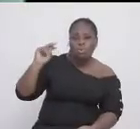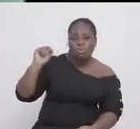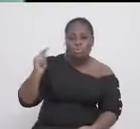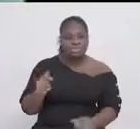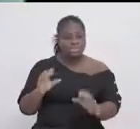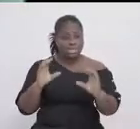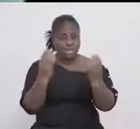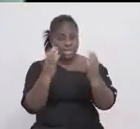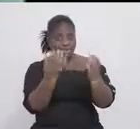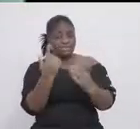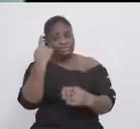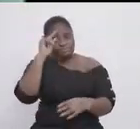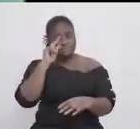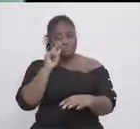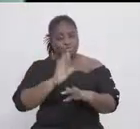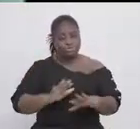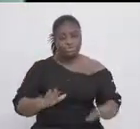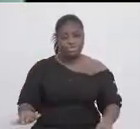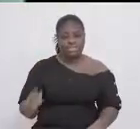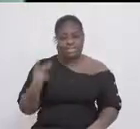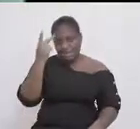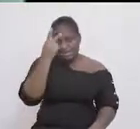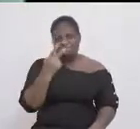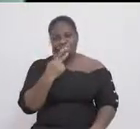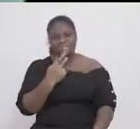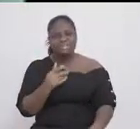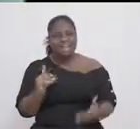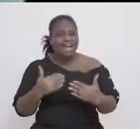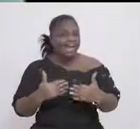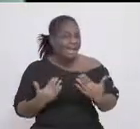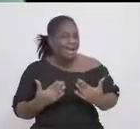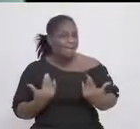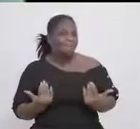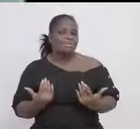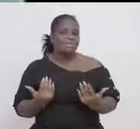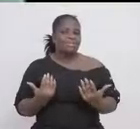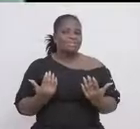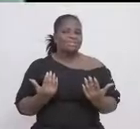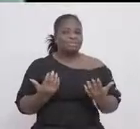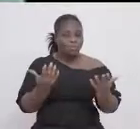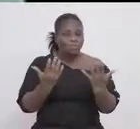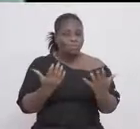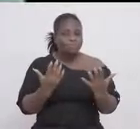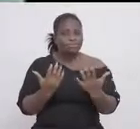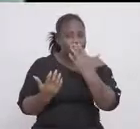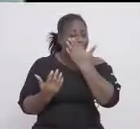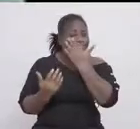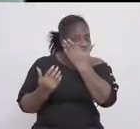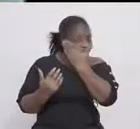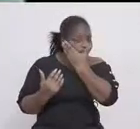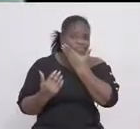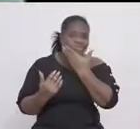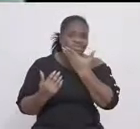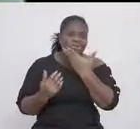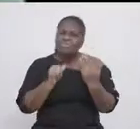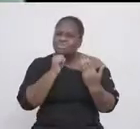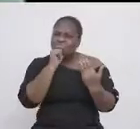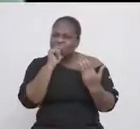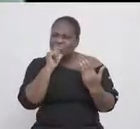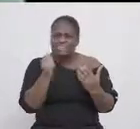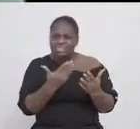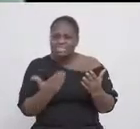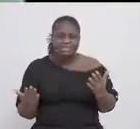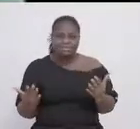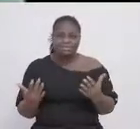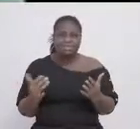we've seen that parents are jumping on board, parents are bringing their kids on board, and we are excited. But it is not entrenched in